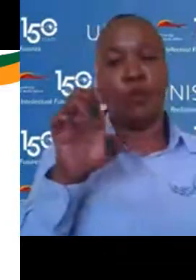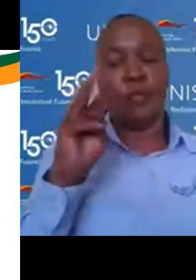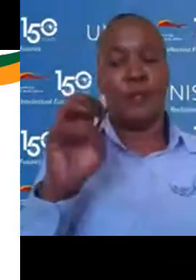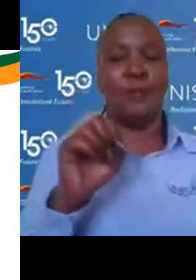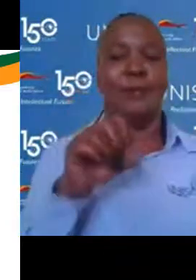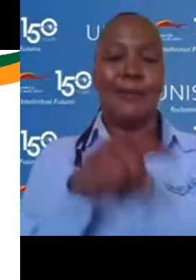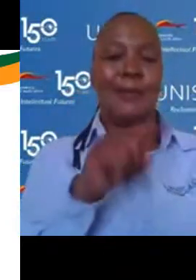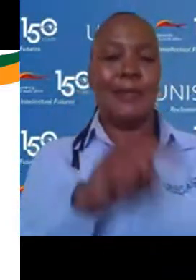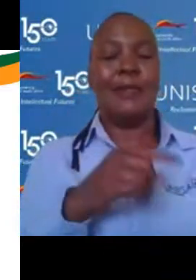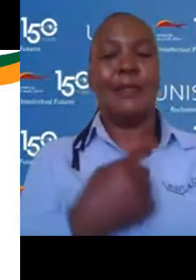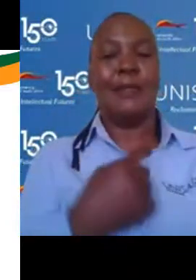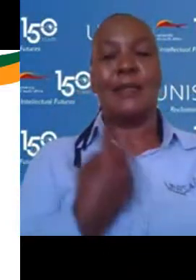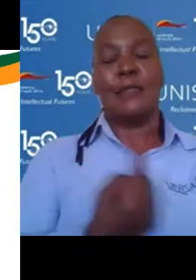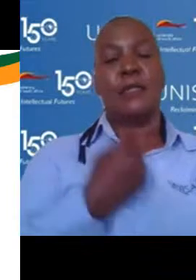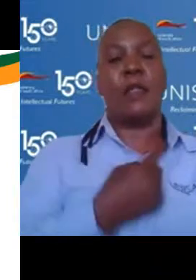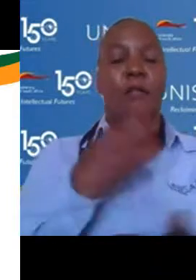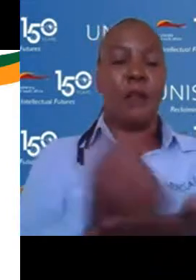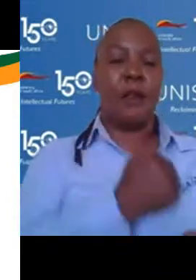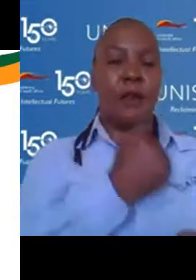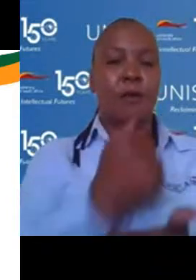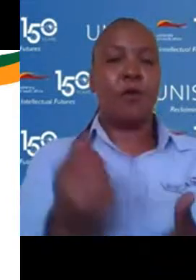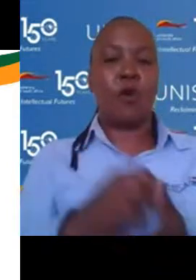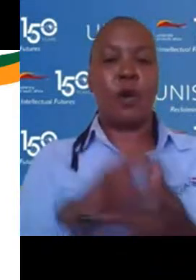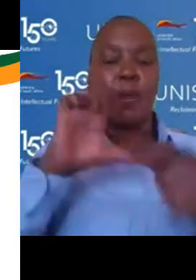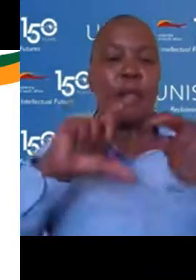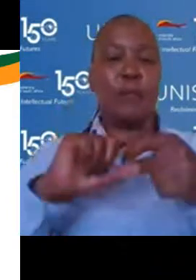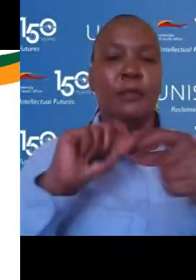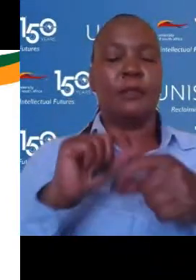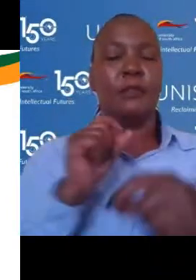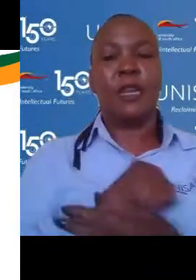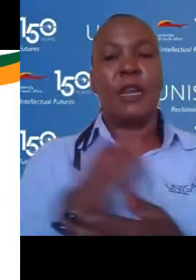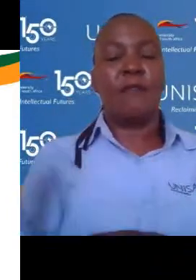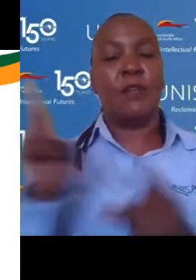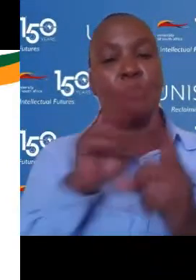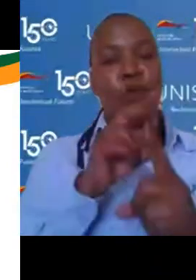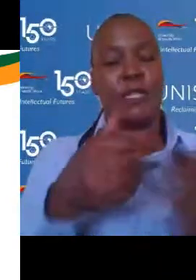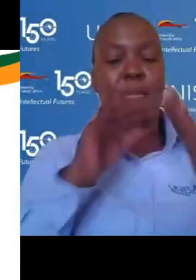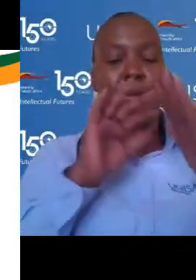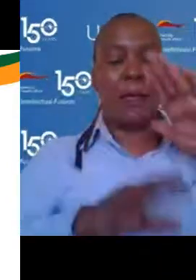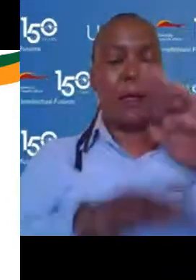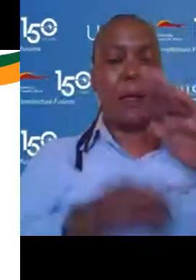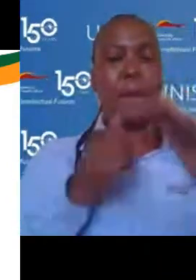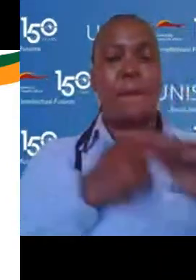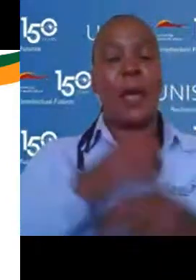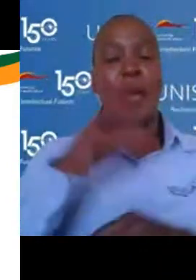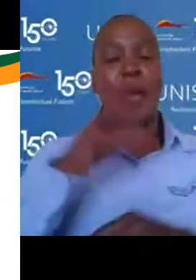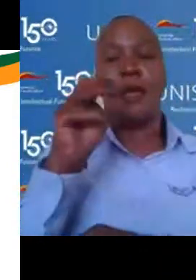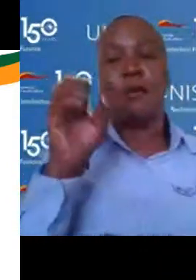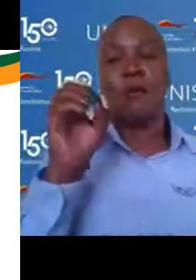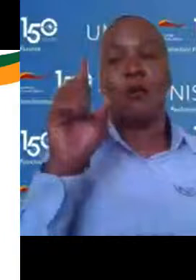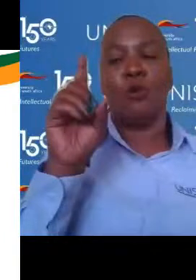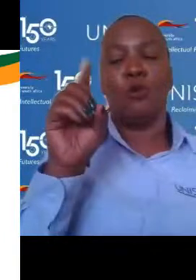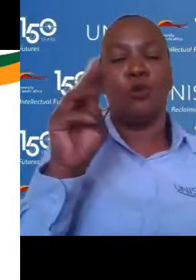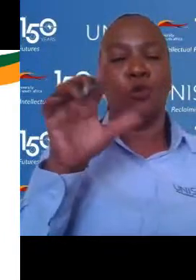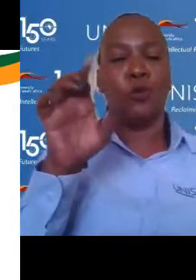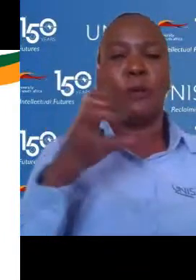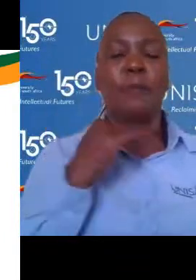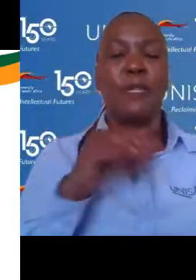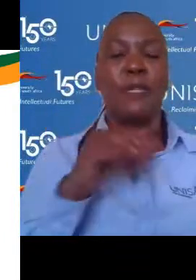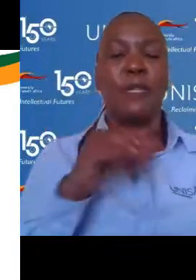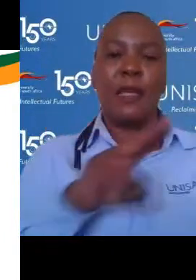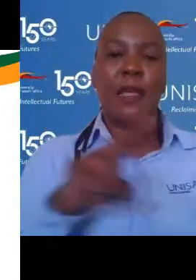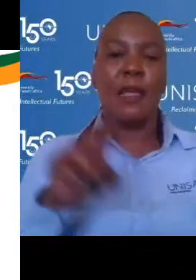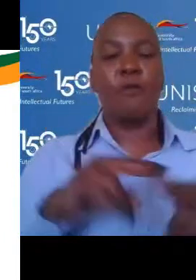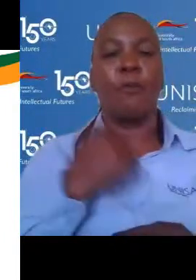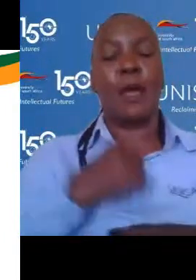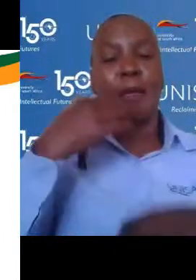self-enroll links for those who do not see these courses under My Modules. Please check your MyLife account for the emails